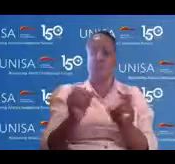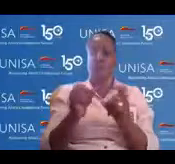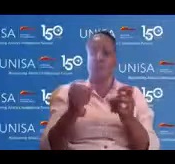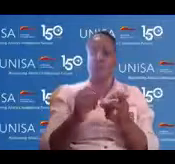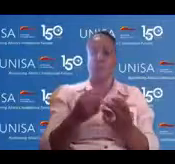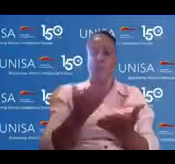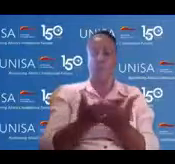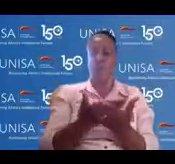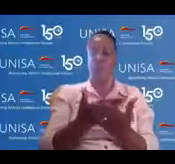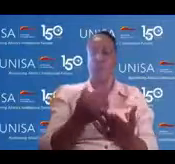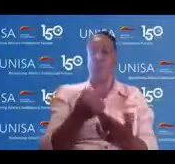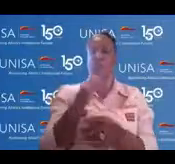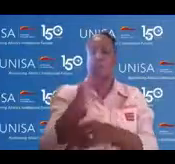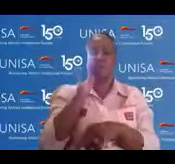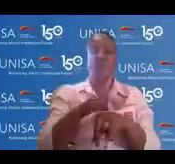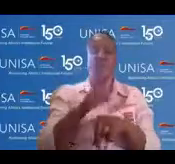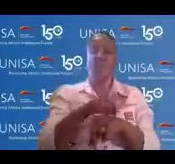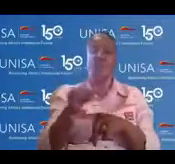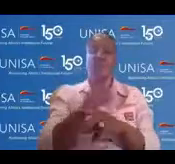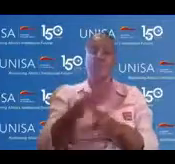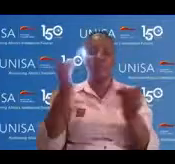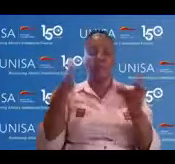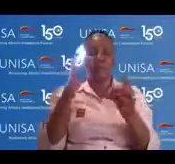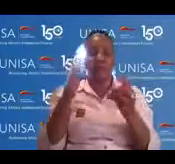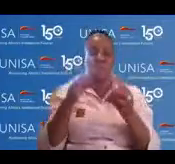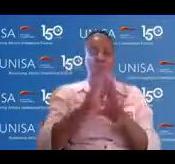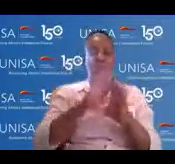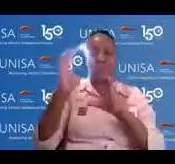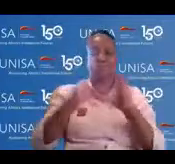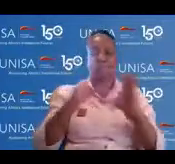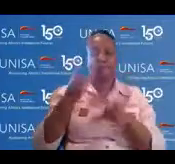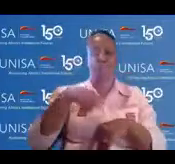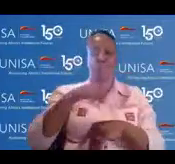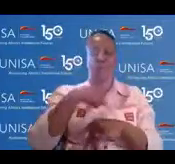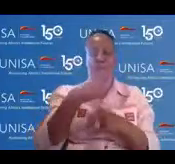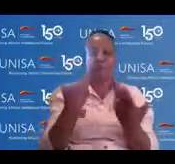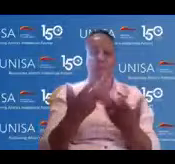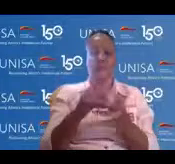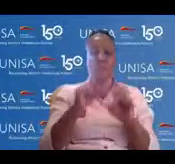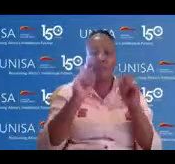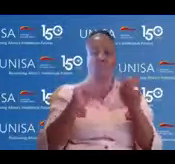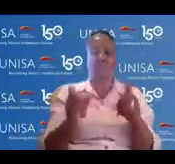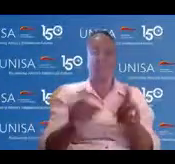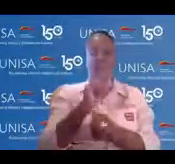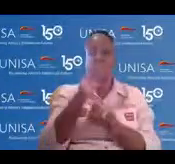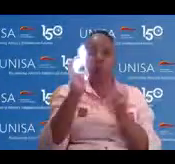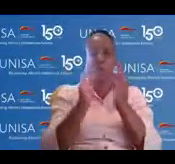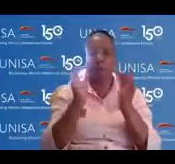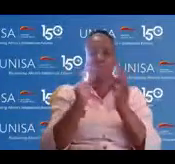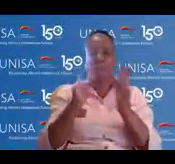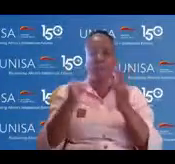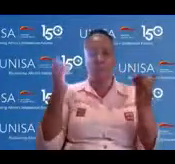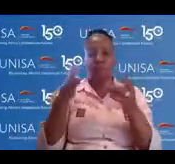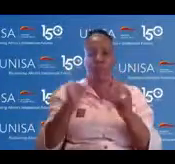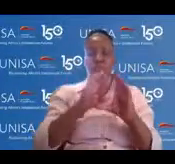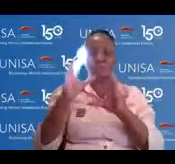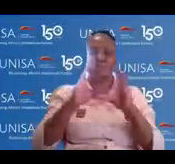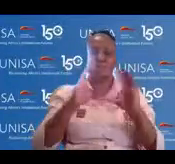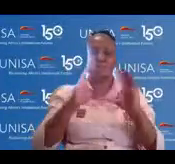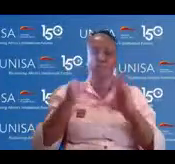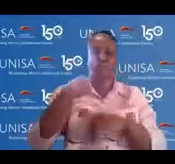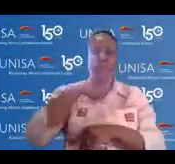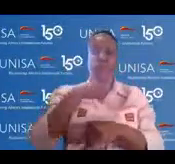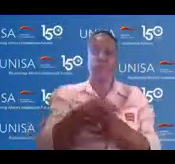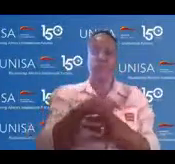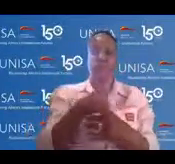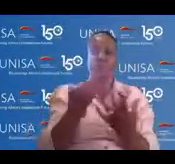this information when you communicate with us, especially your contact details if you are communicating with us via the